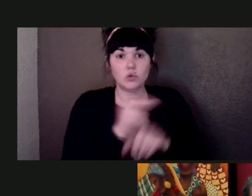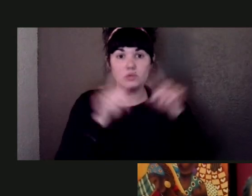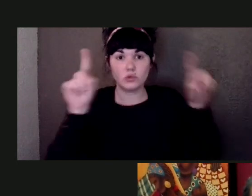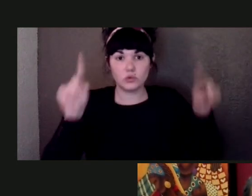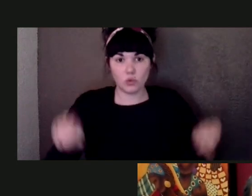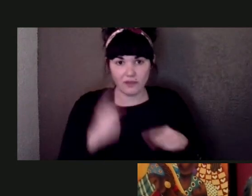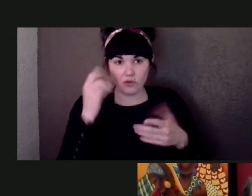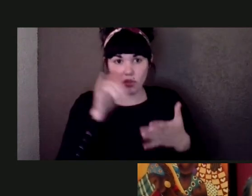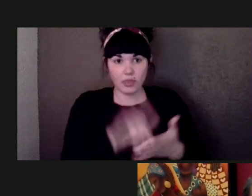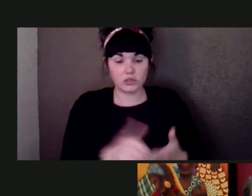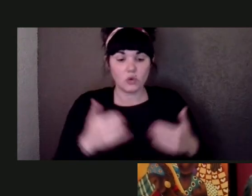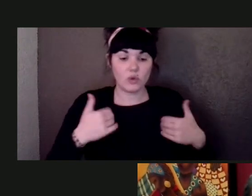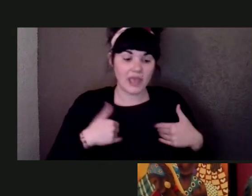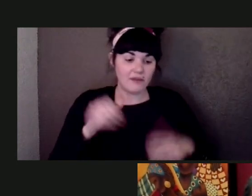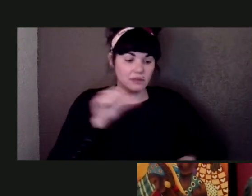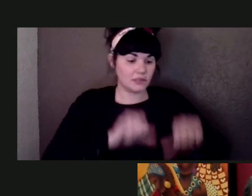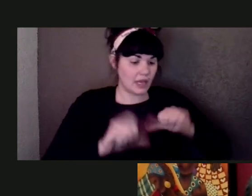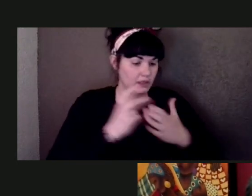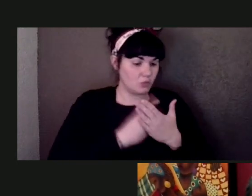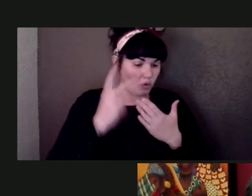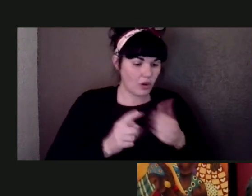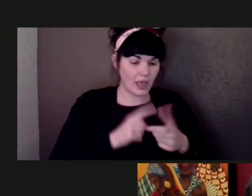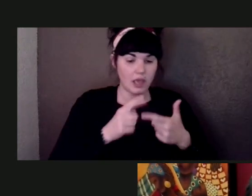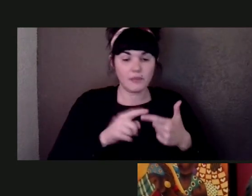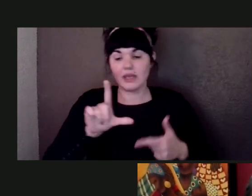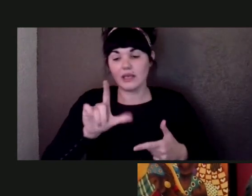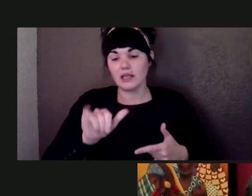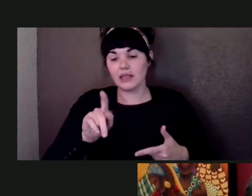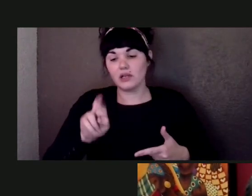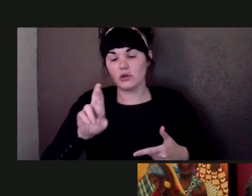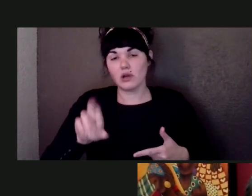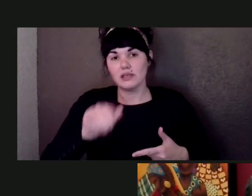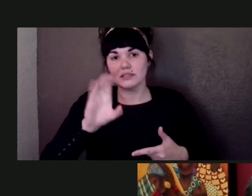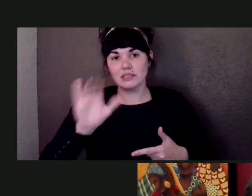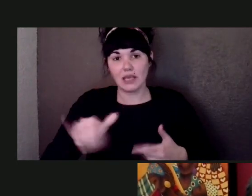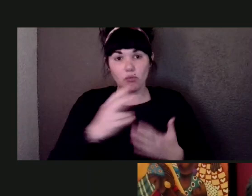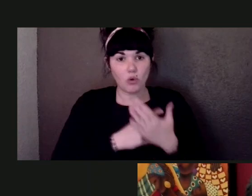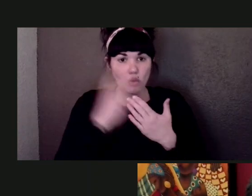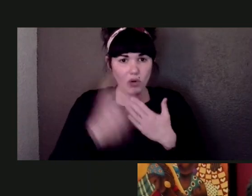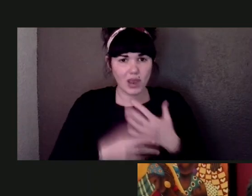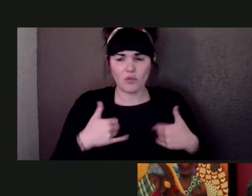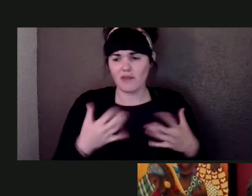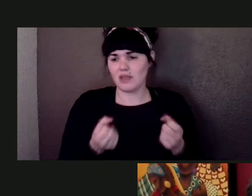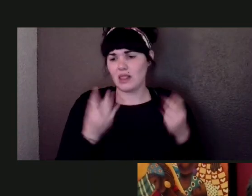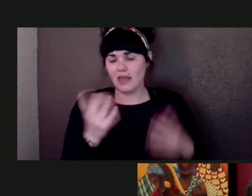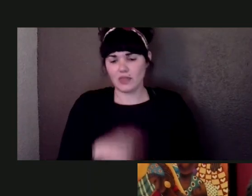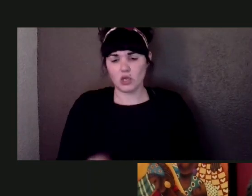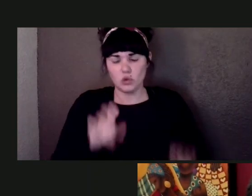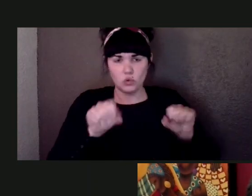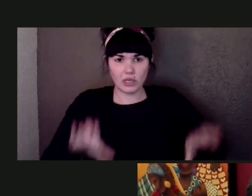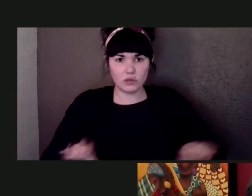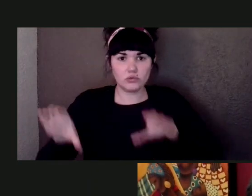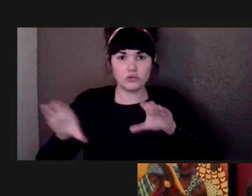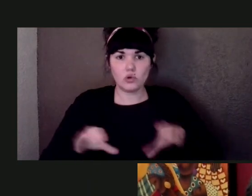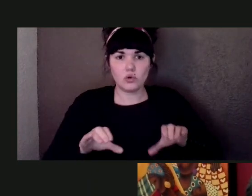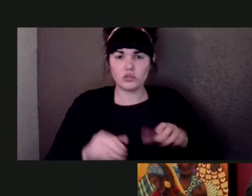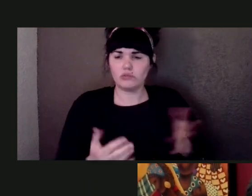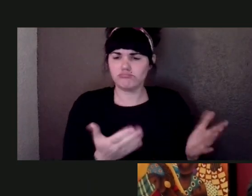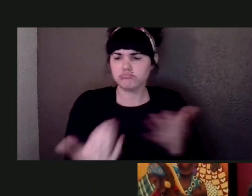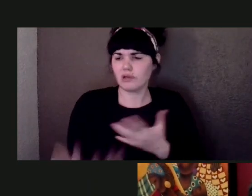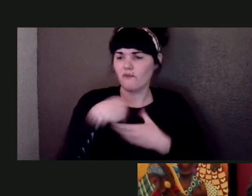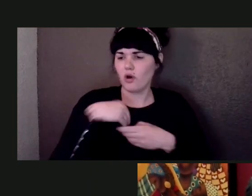um, literacy programming. So we have a lot of things that you can do and engage your youth and then add some activity into it. So they have the best of